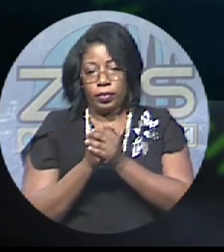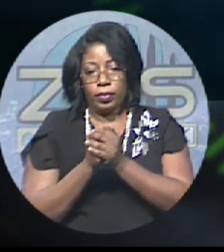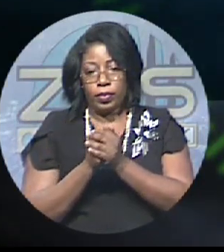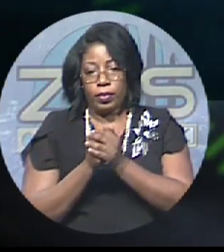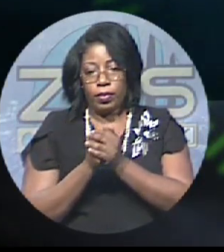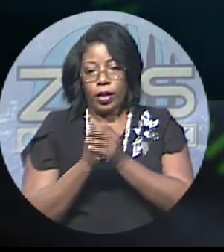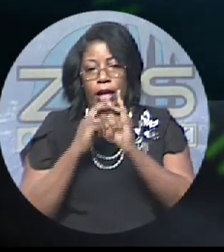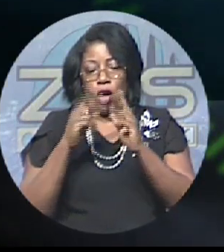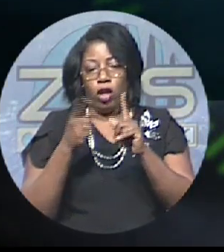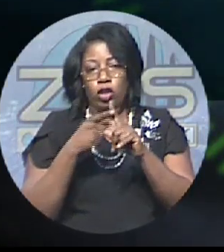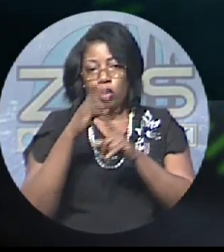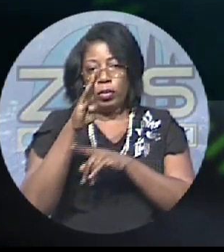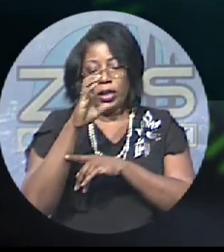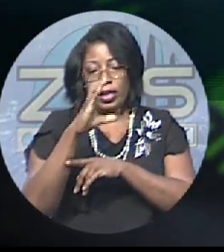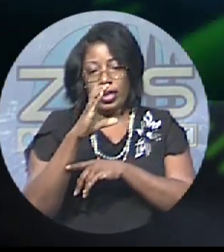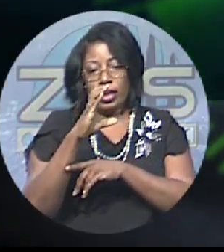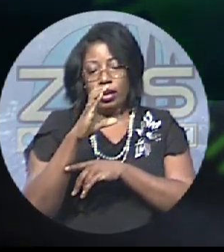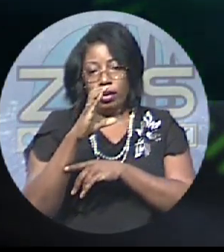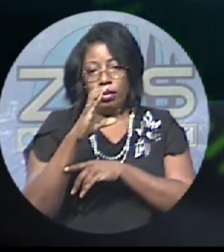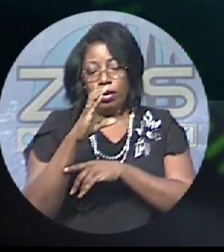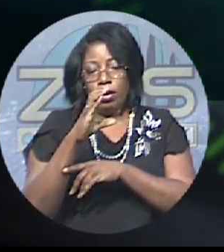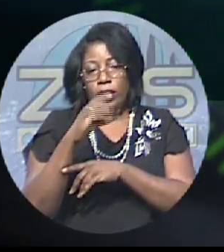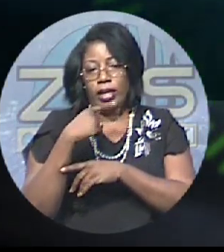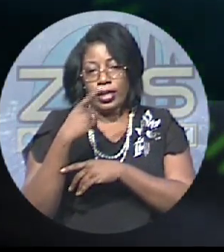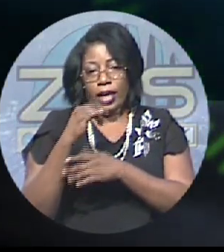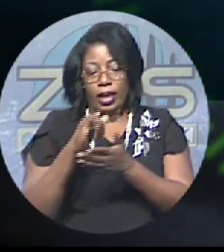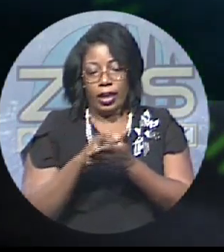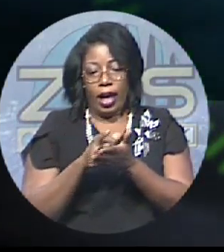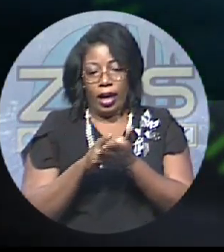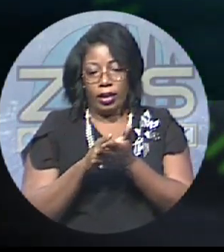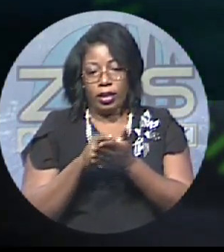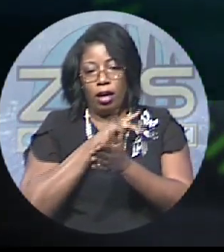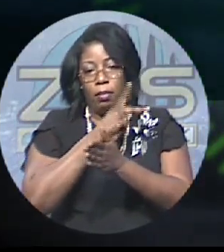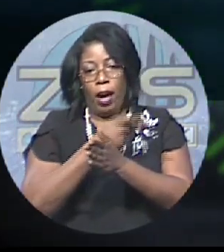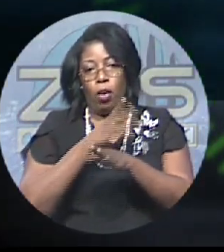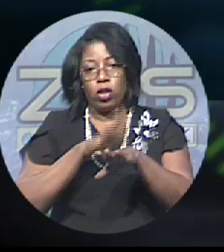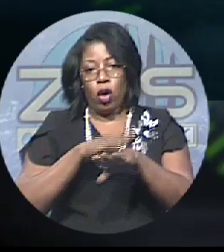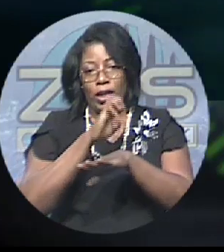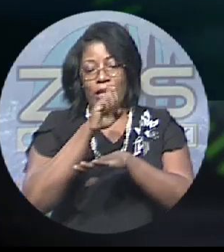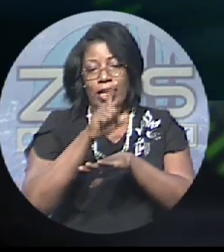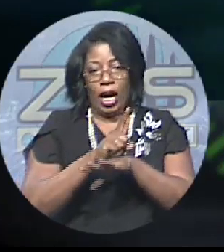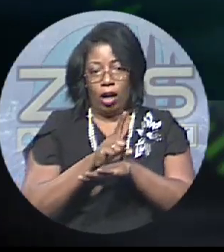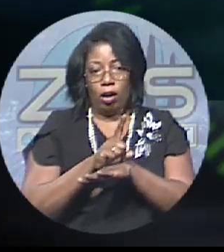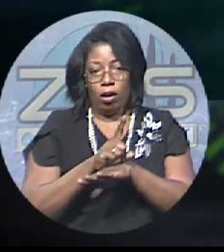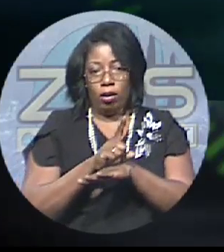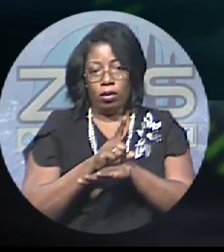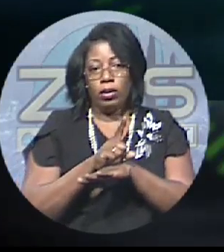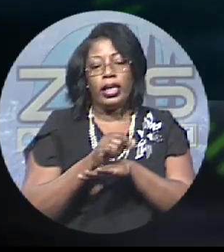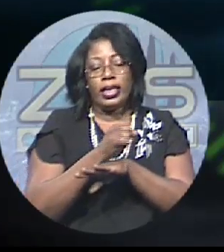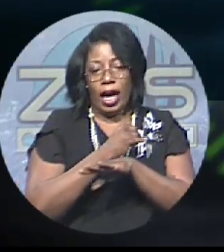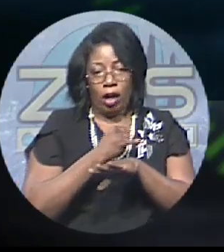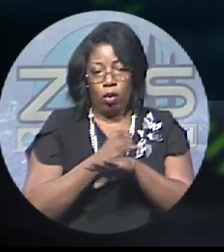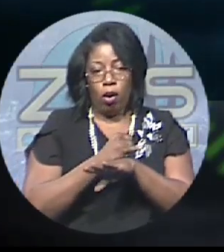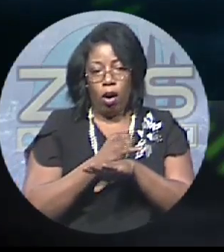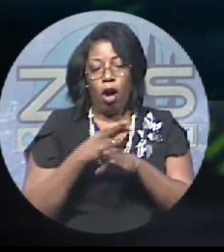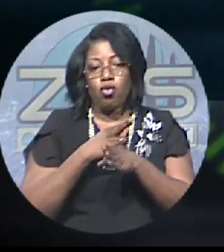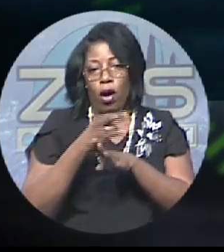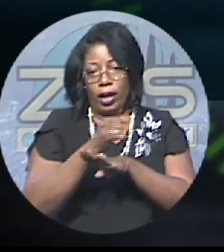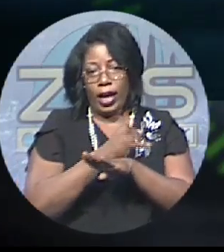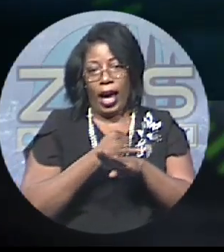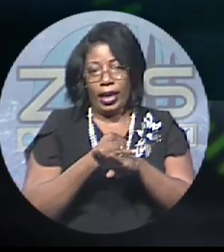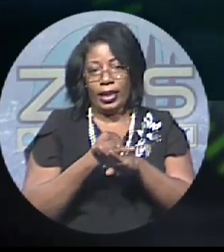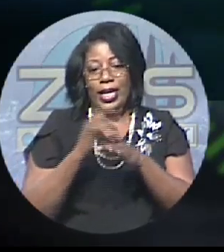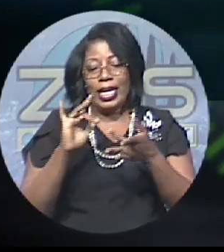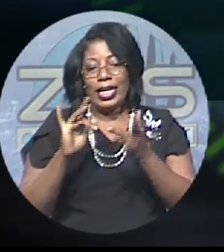That's according to BC's Carlton Taylor. Otherwise, power is back on in Inagua and Ragged Island, while telephone and